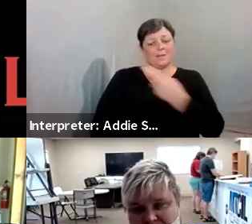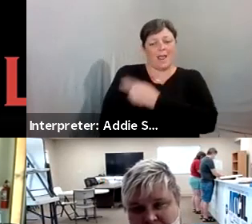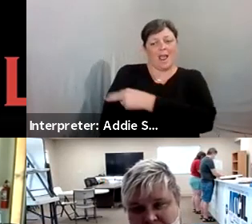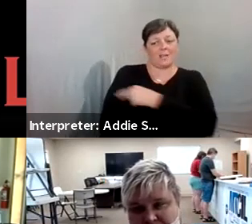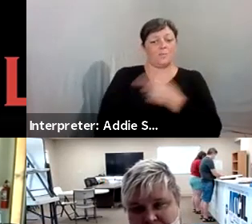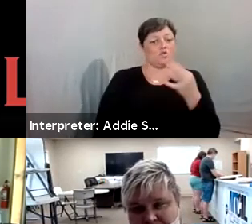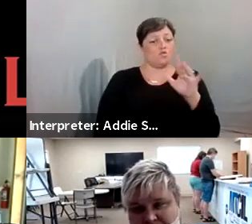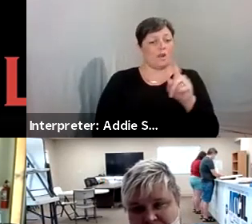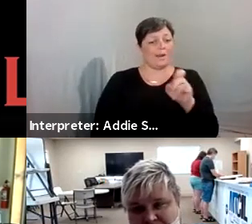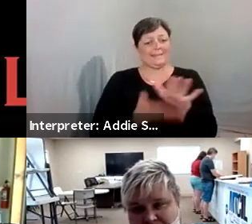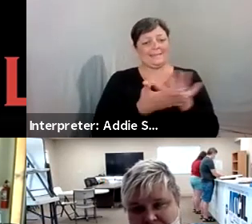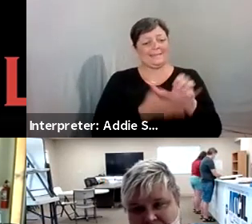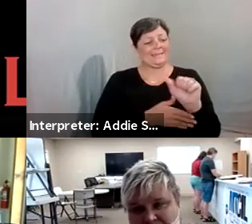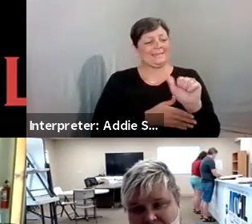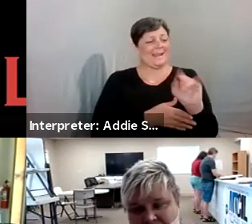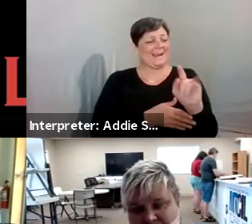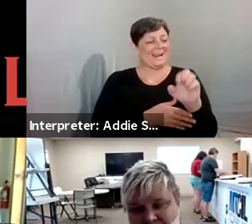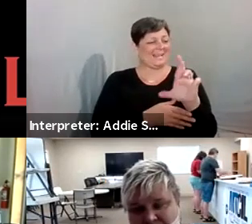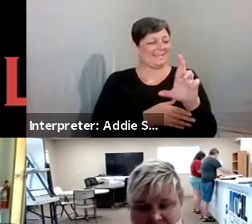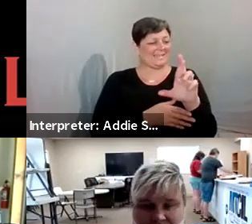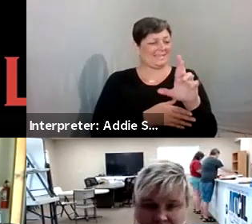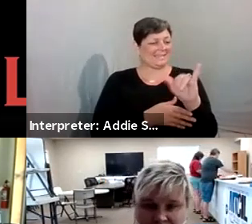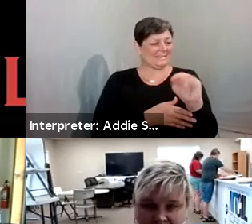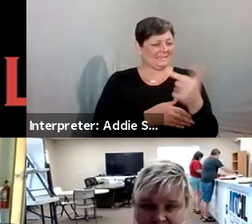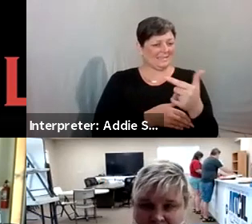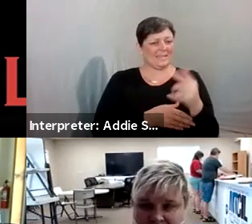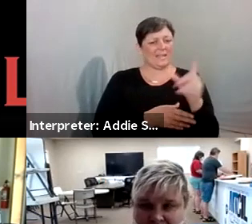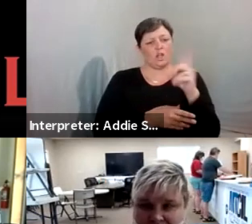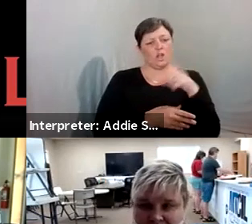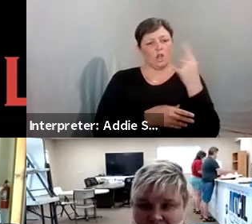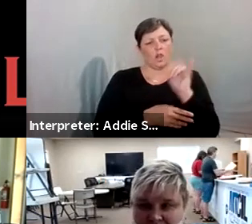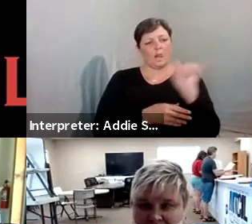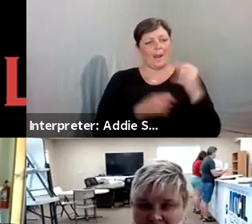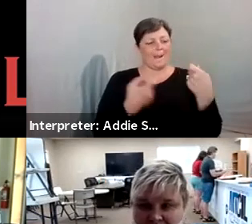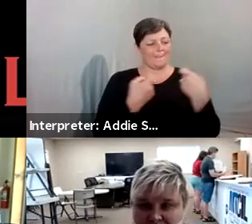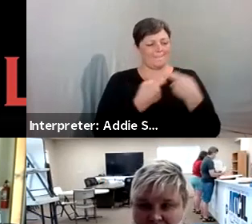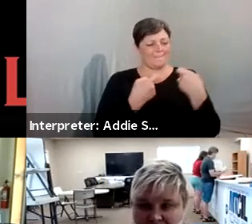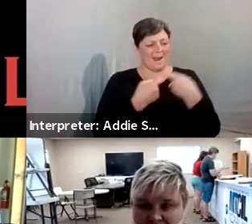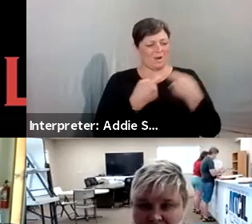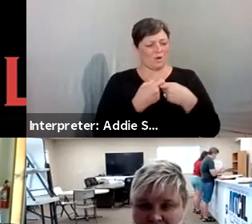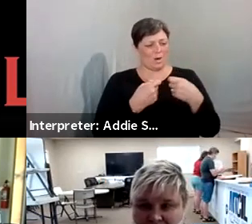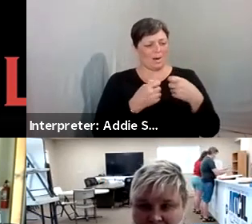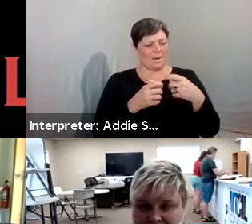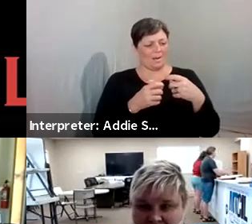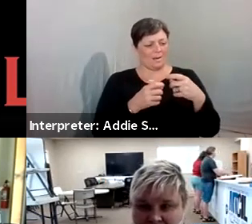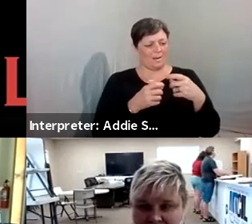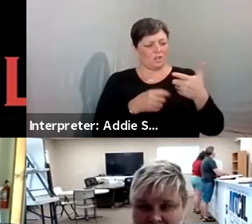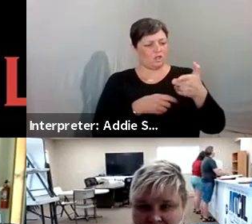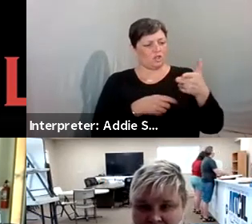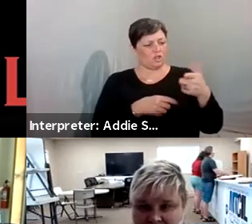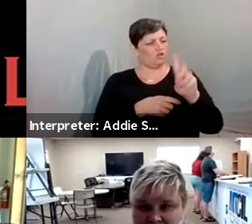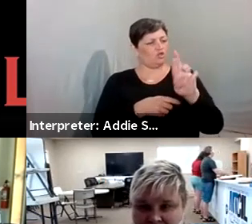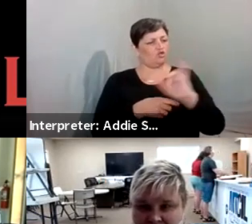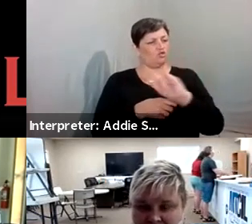grade sanitizing, looks like a battery powered drill, and you can go around